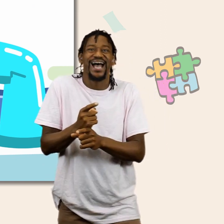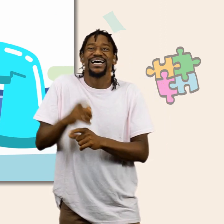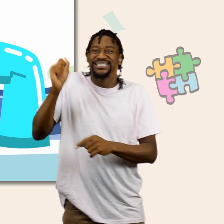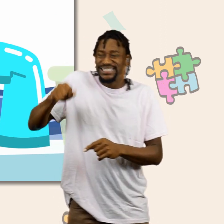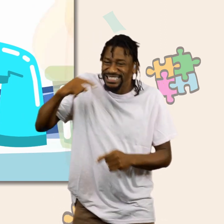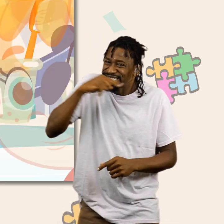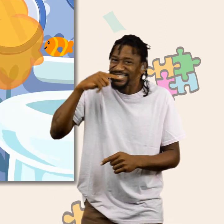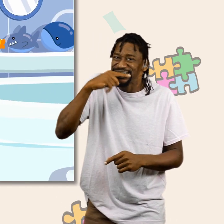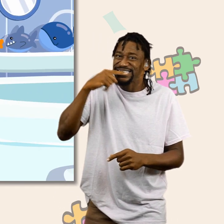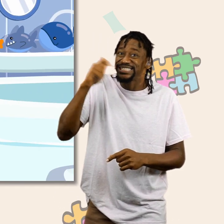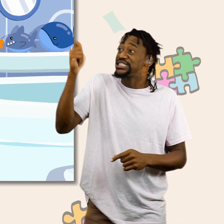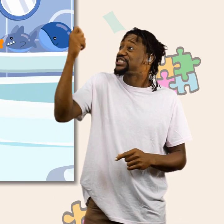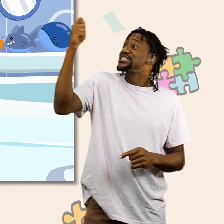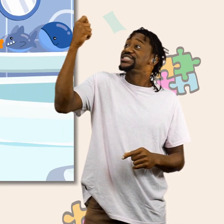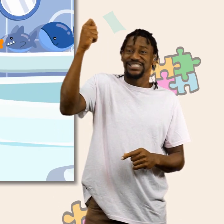a toothbrush.